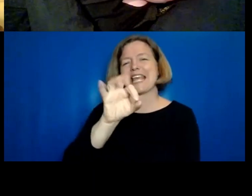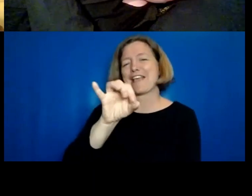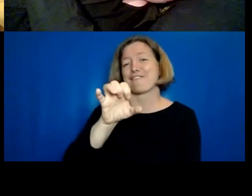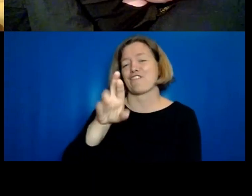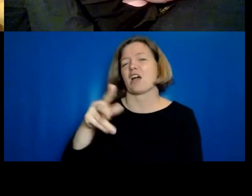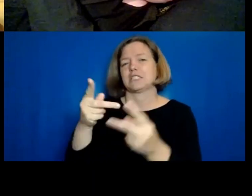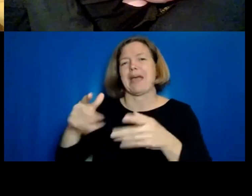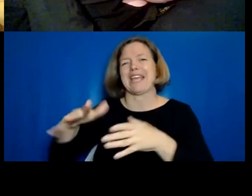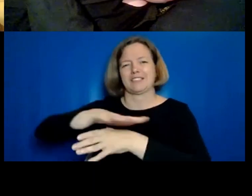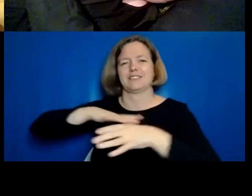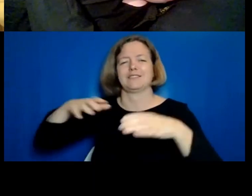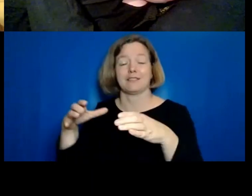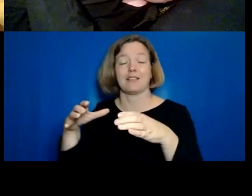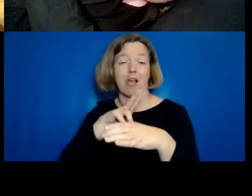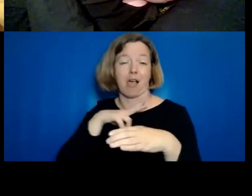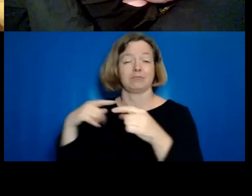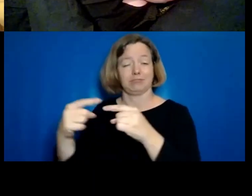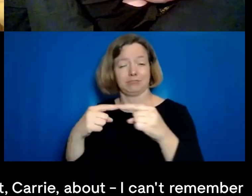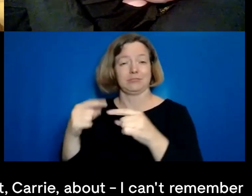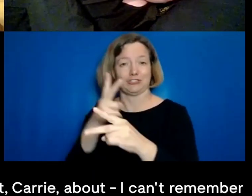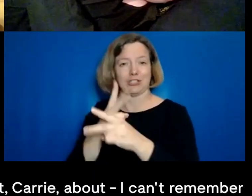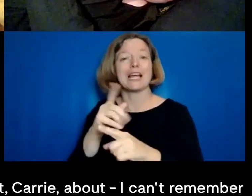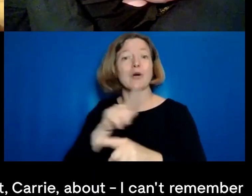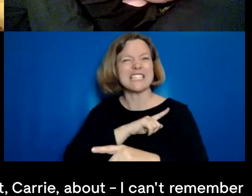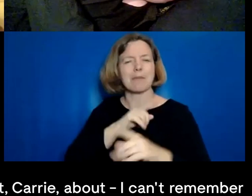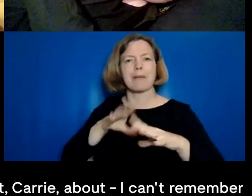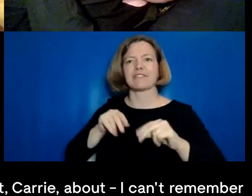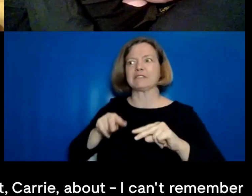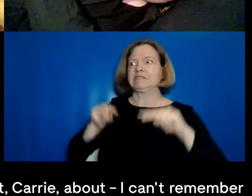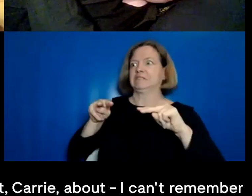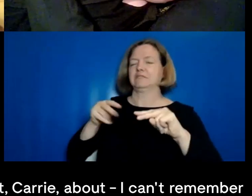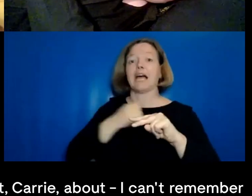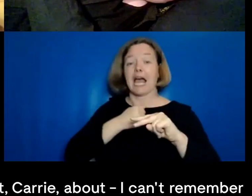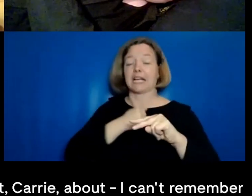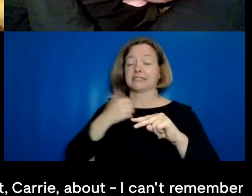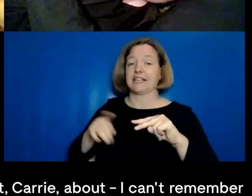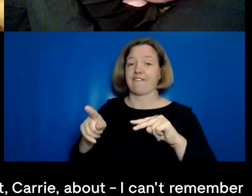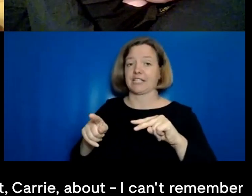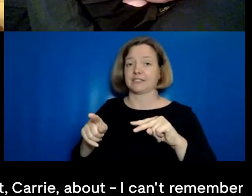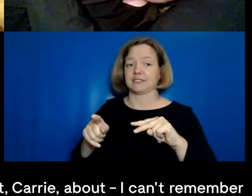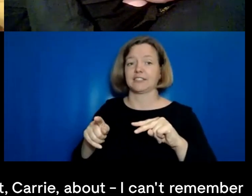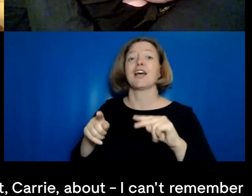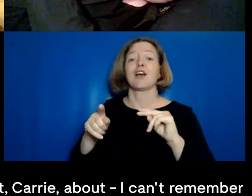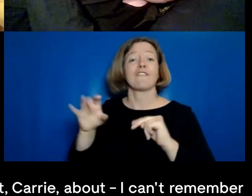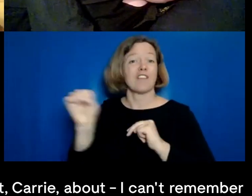I initially had some anxiety, and I think it goes back to your point, Carrie, about